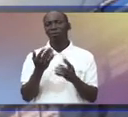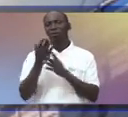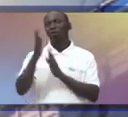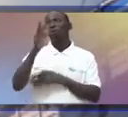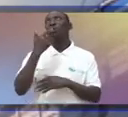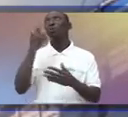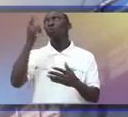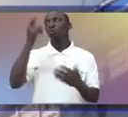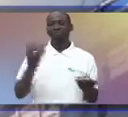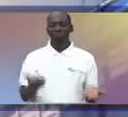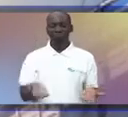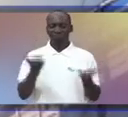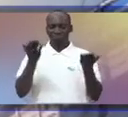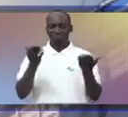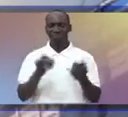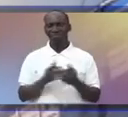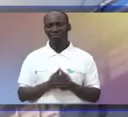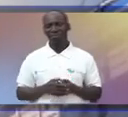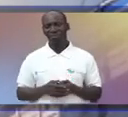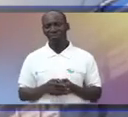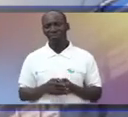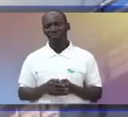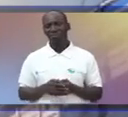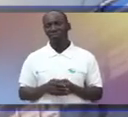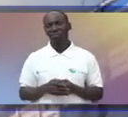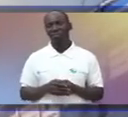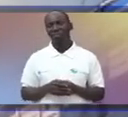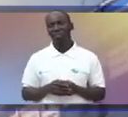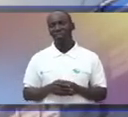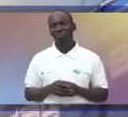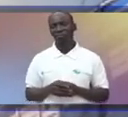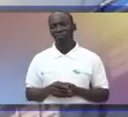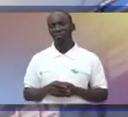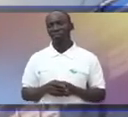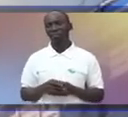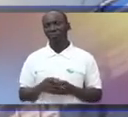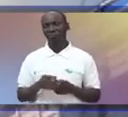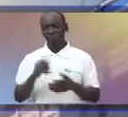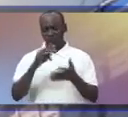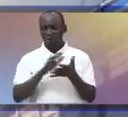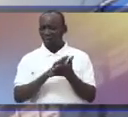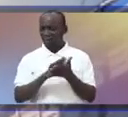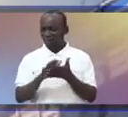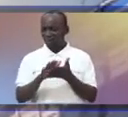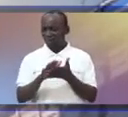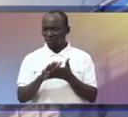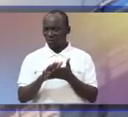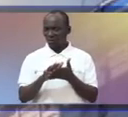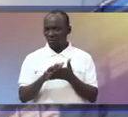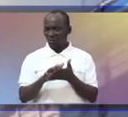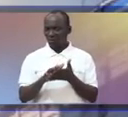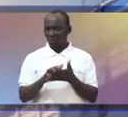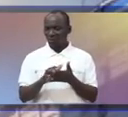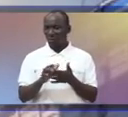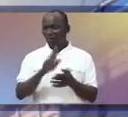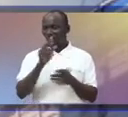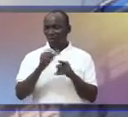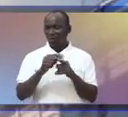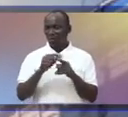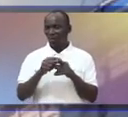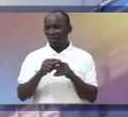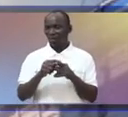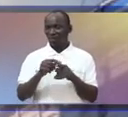dead. So here he is making it clear that there is a spiritual circumcision